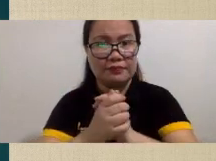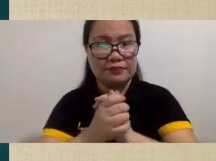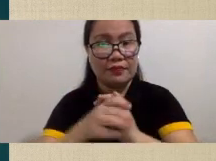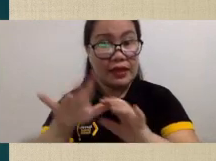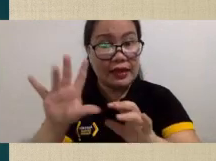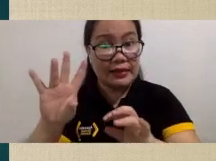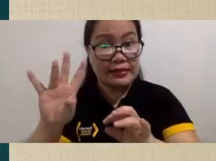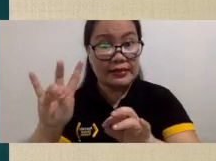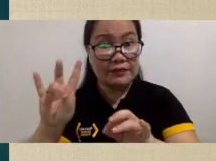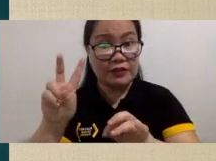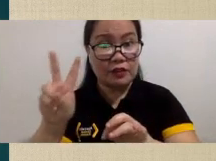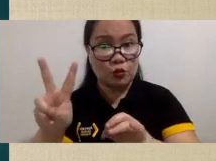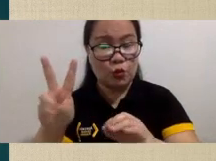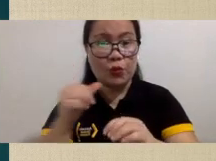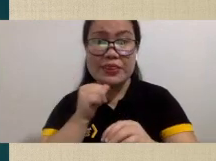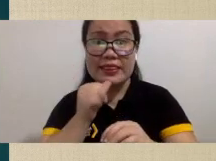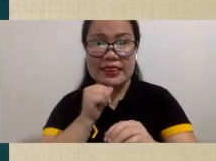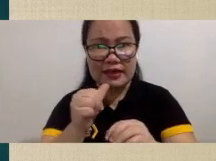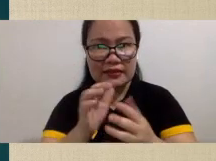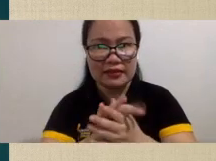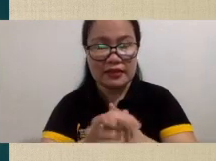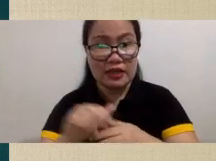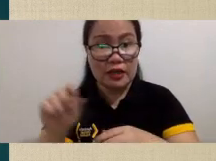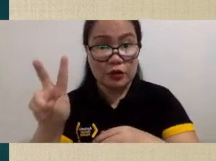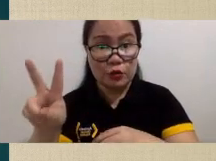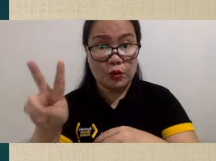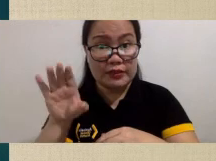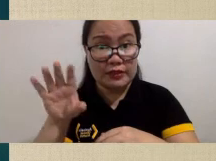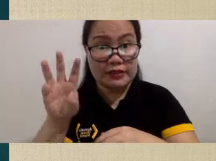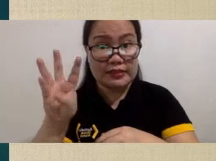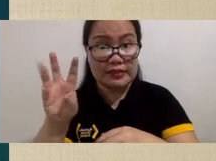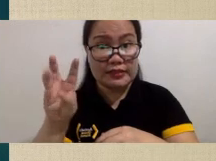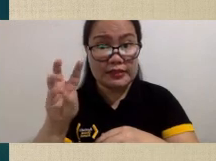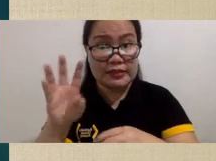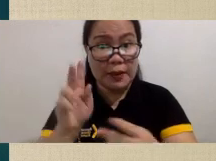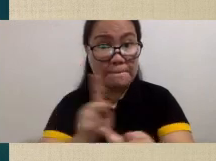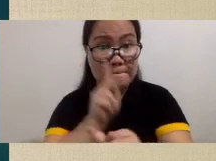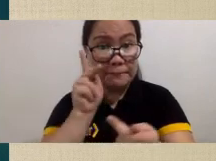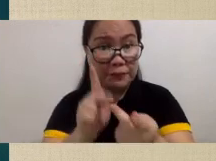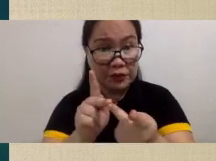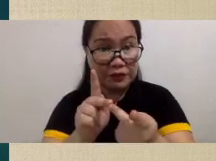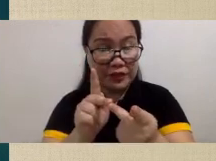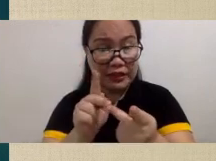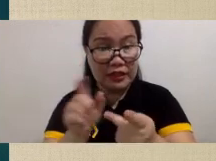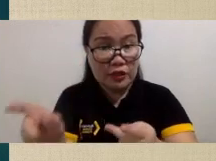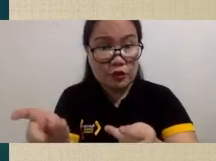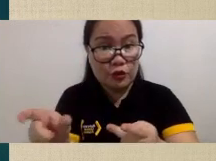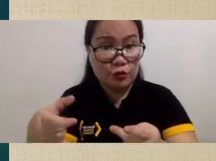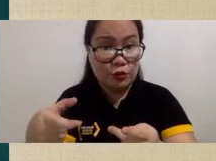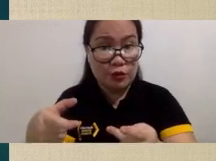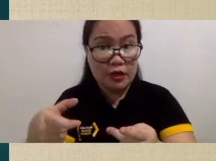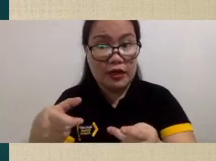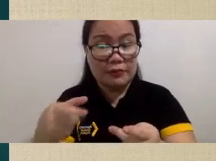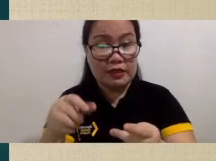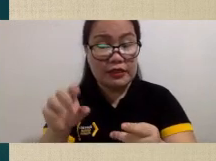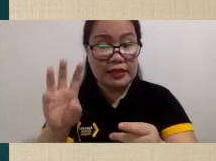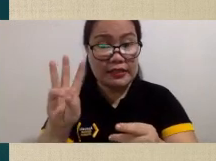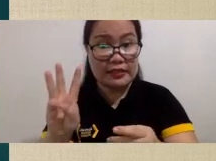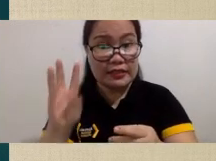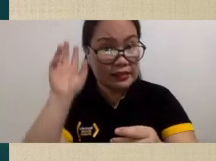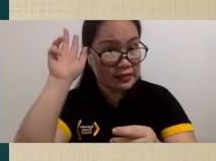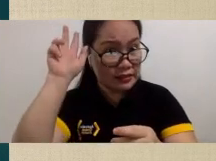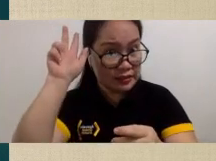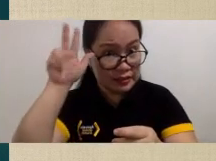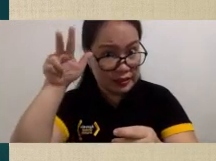Next, 72 is not. 216 is a perfect cube because of 6 raised to 3. And then